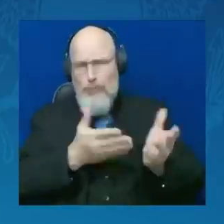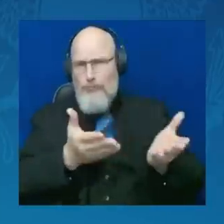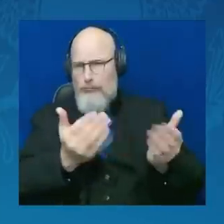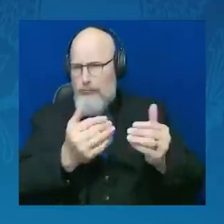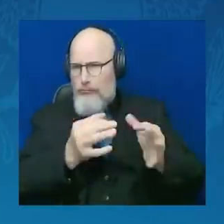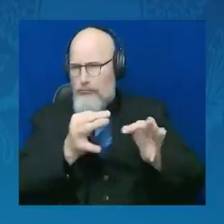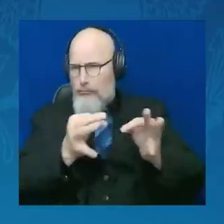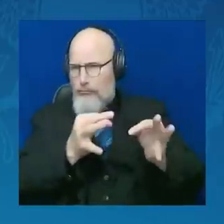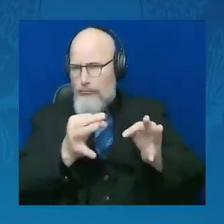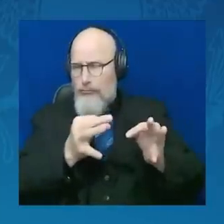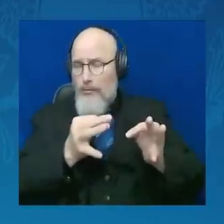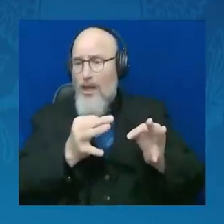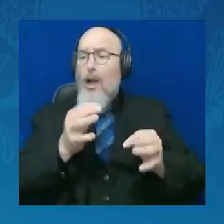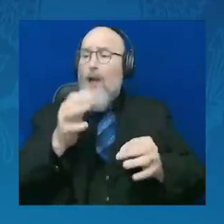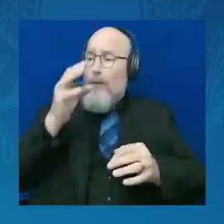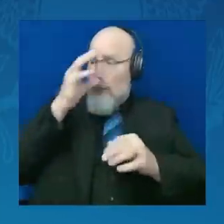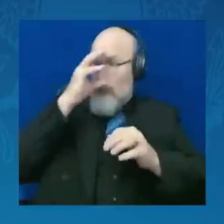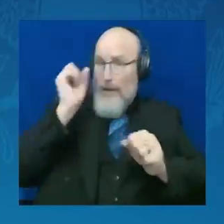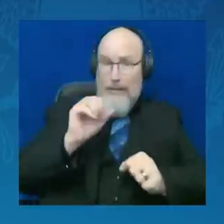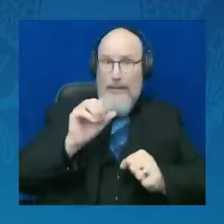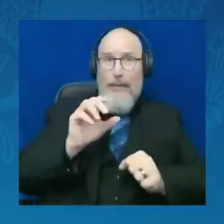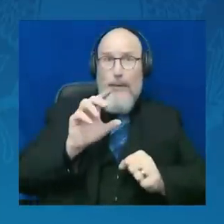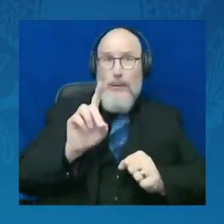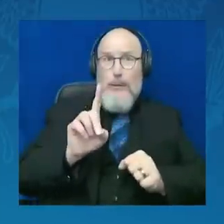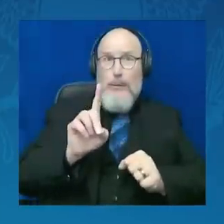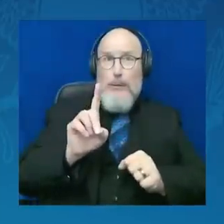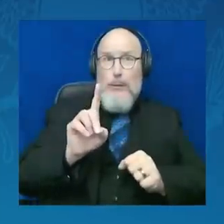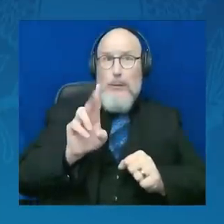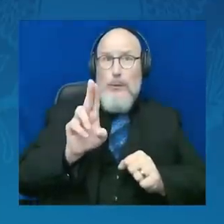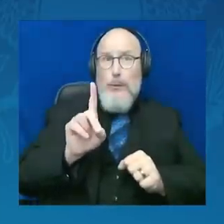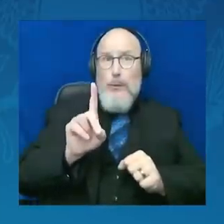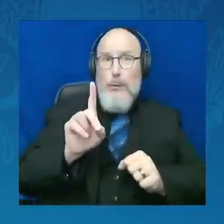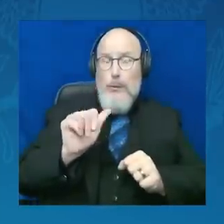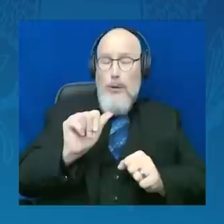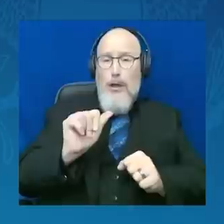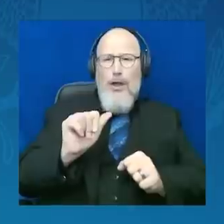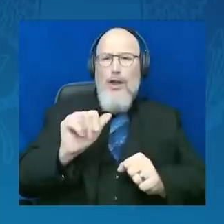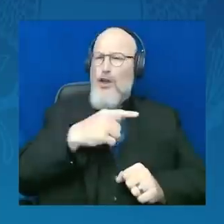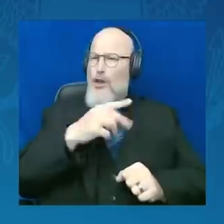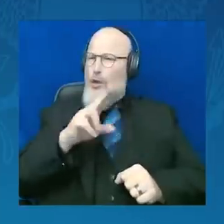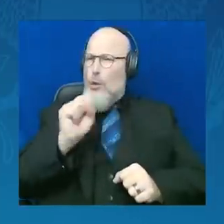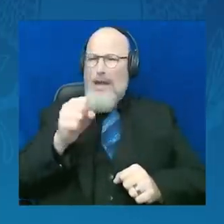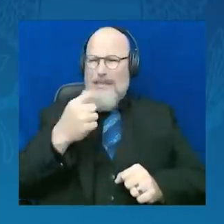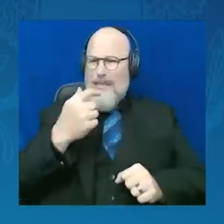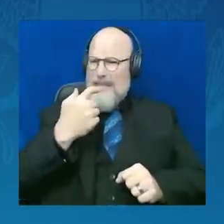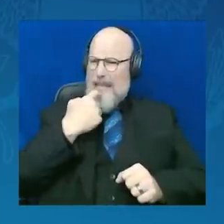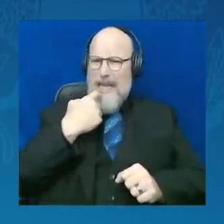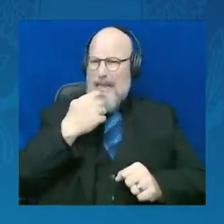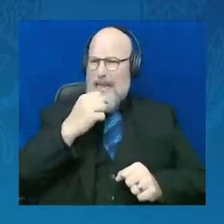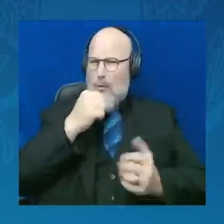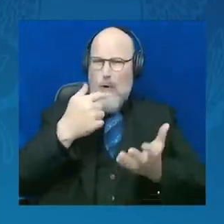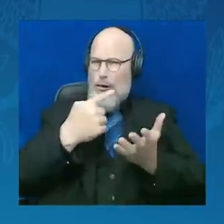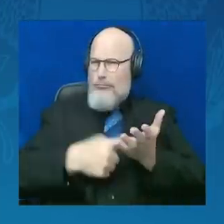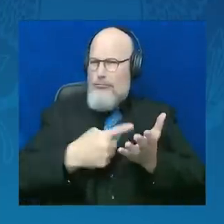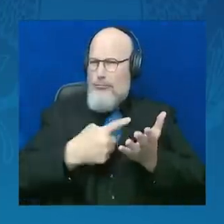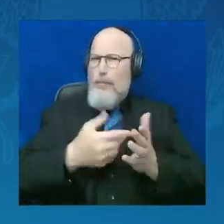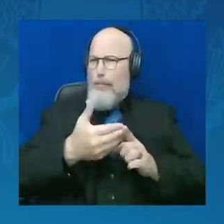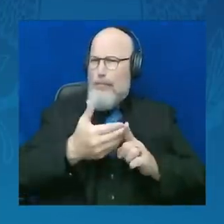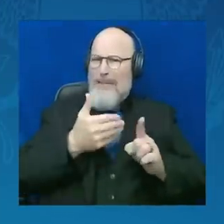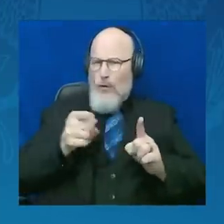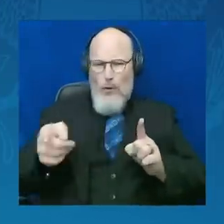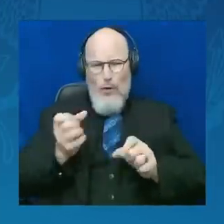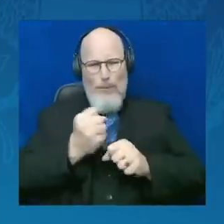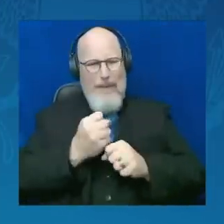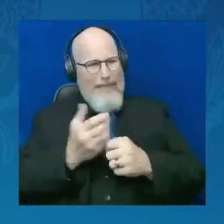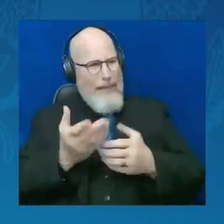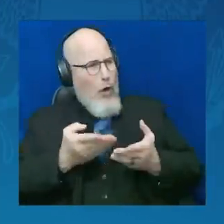The United States says, Mr. President, it was not consulted before you made the offer to make your jets